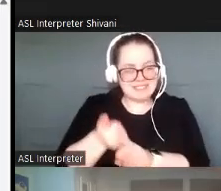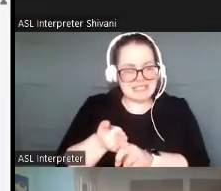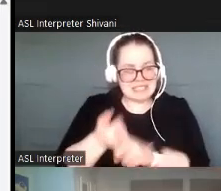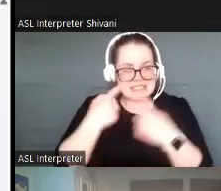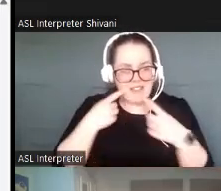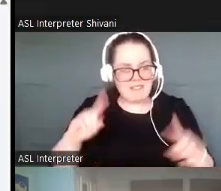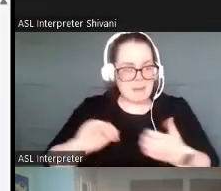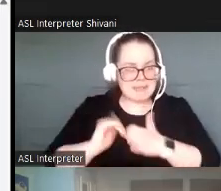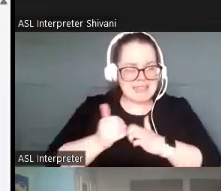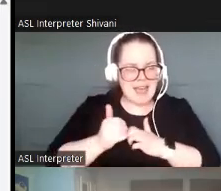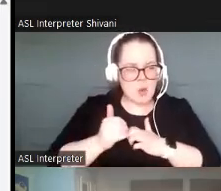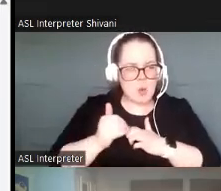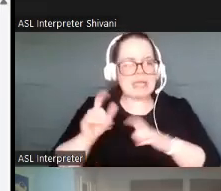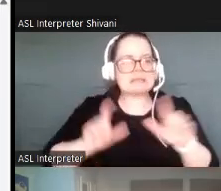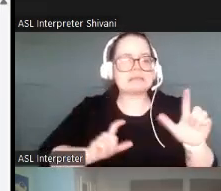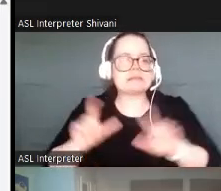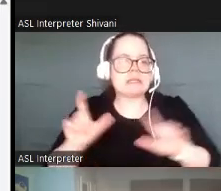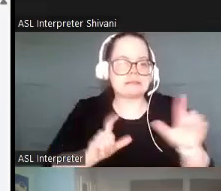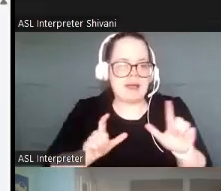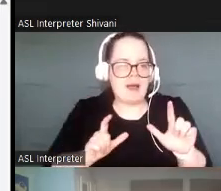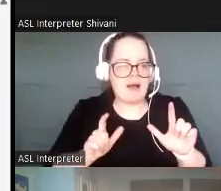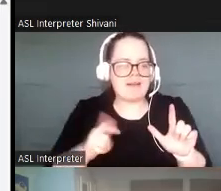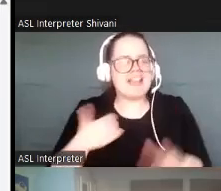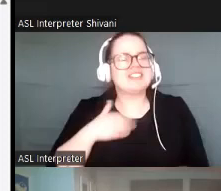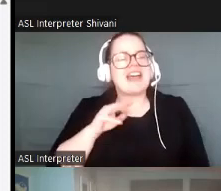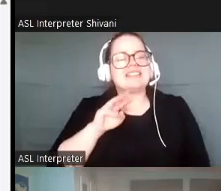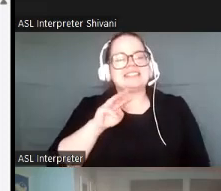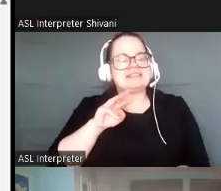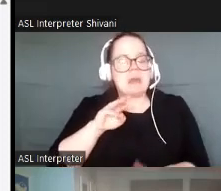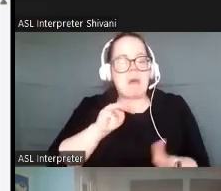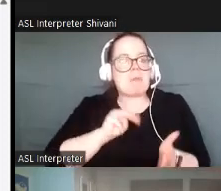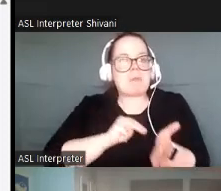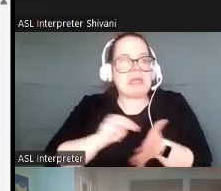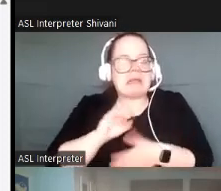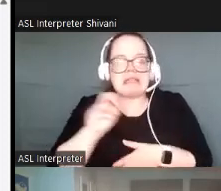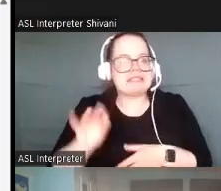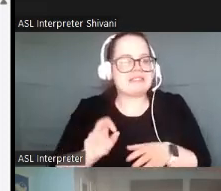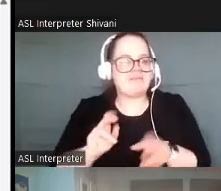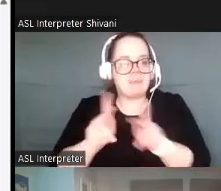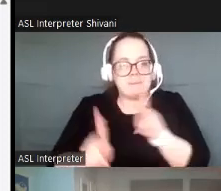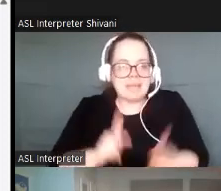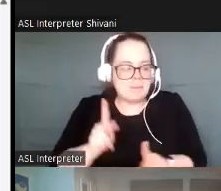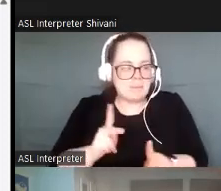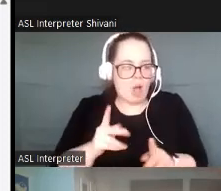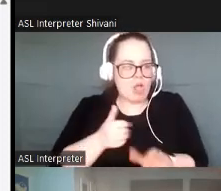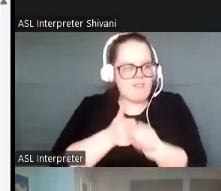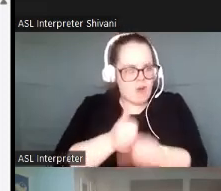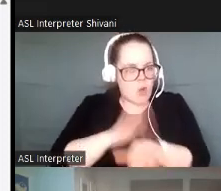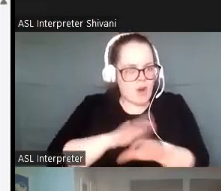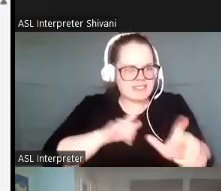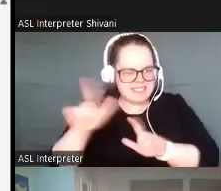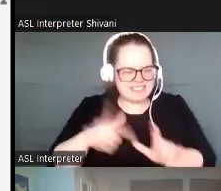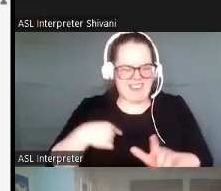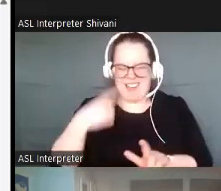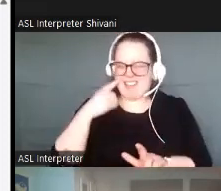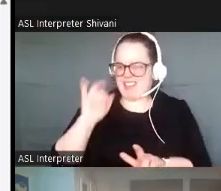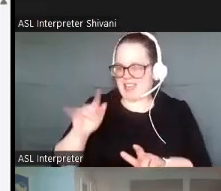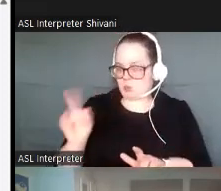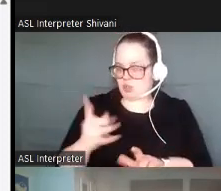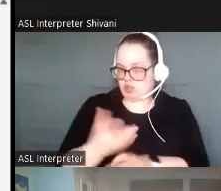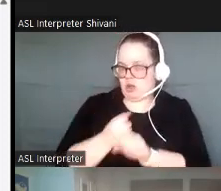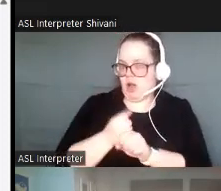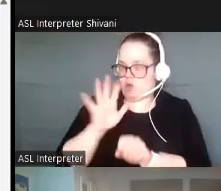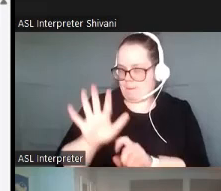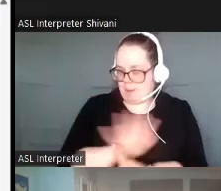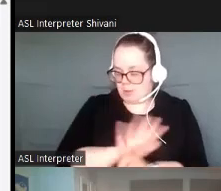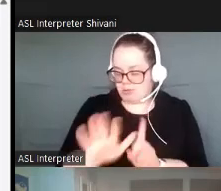of millions of people, and that's why I think she was so popular. But radio still helps get the word out.